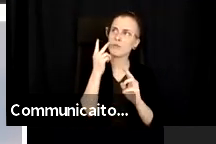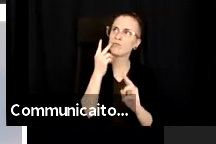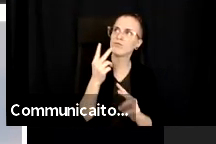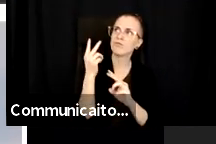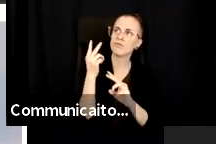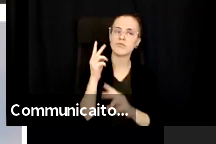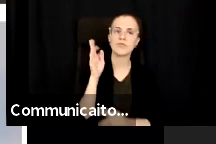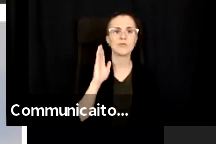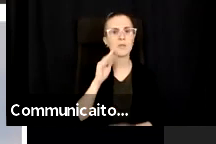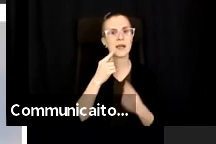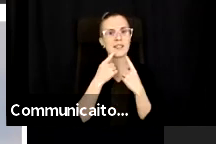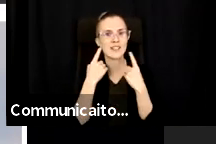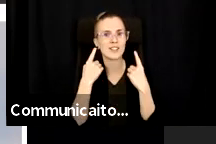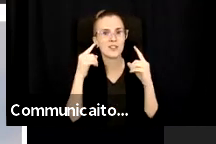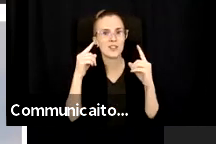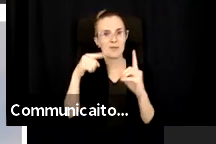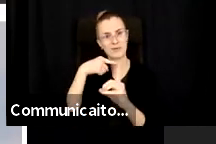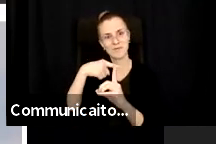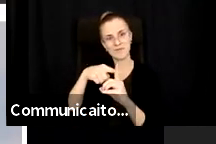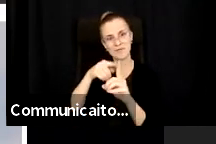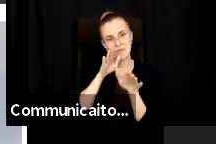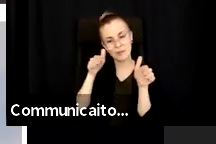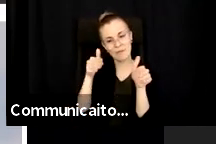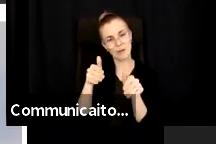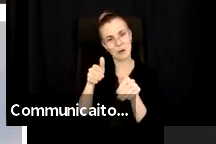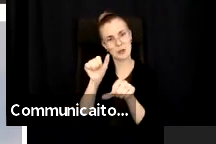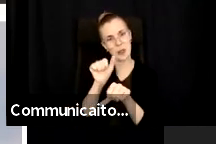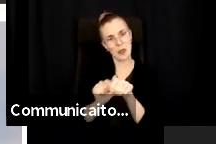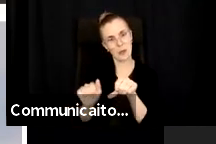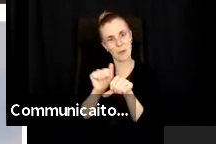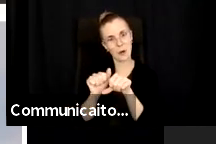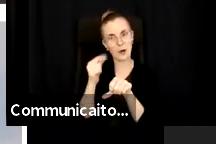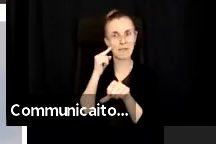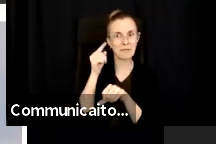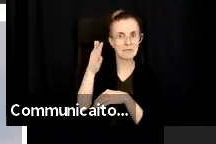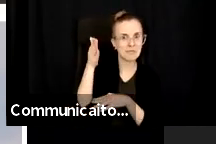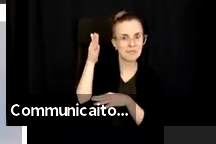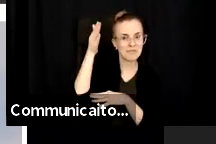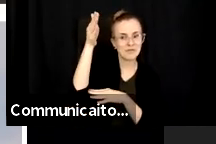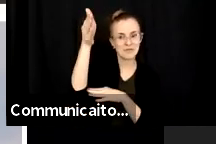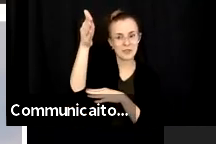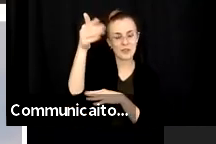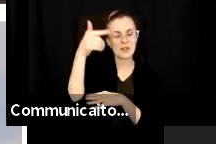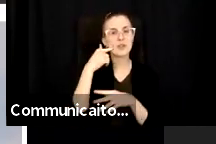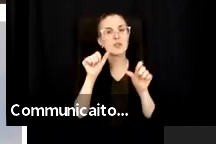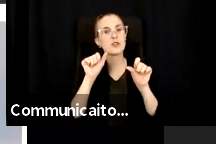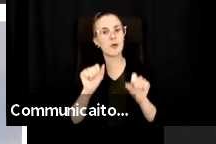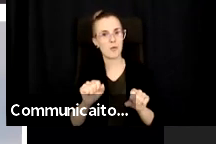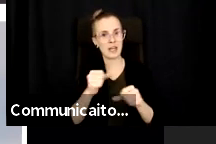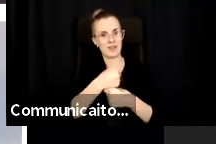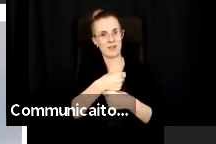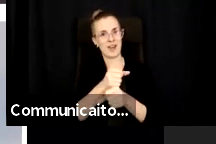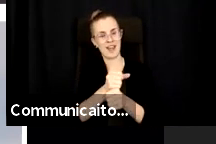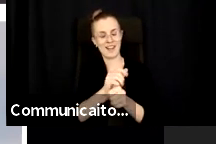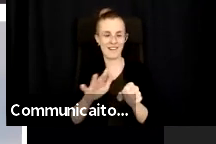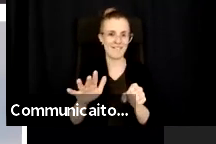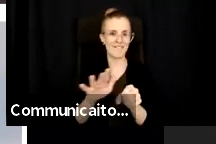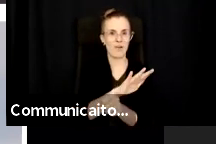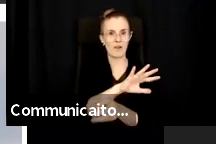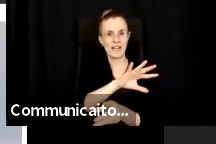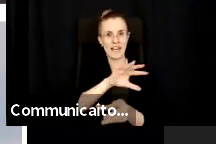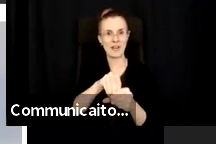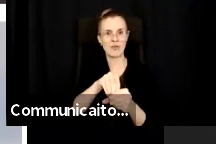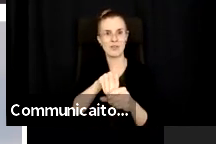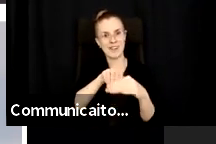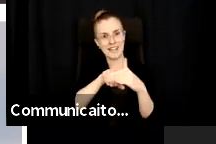as remain focused on the work that remains before us to create a fully inclusive and accessible state